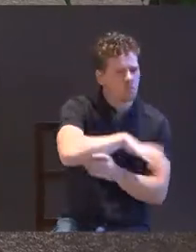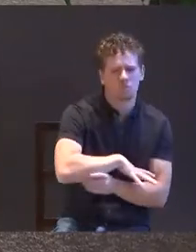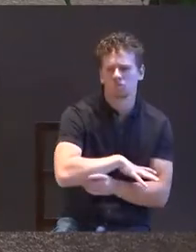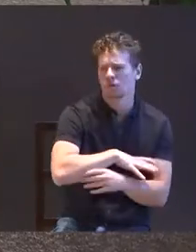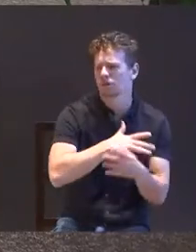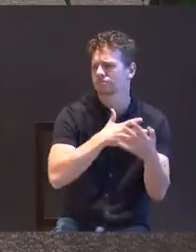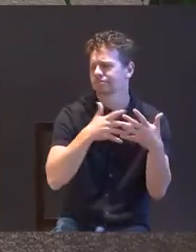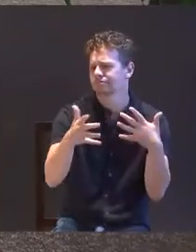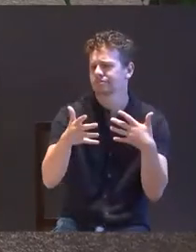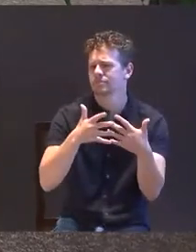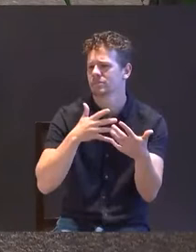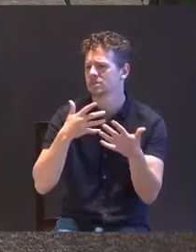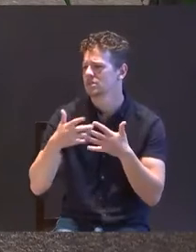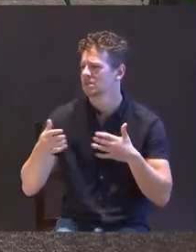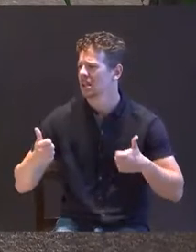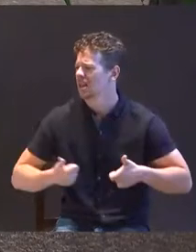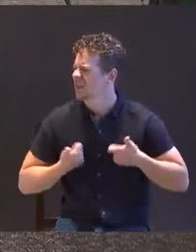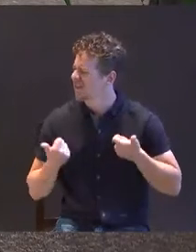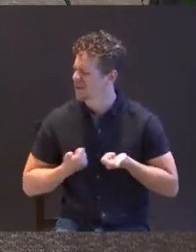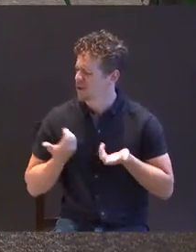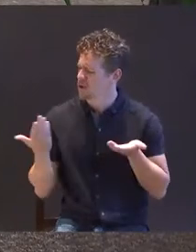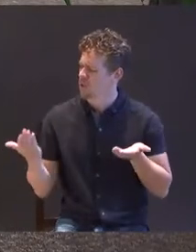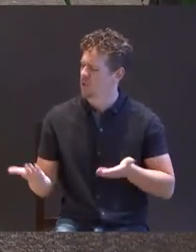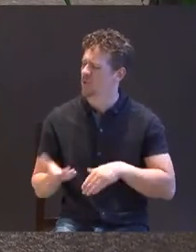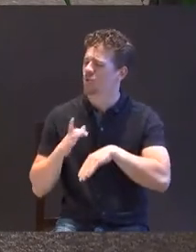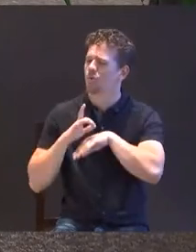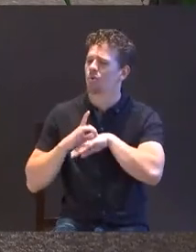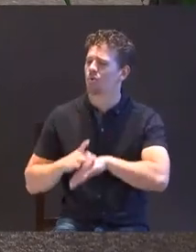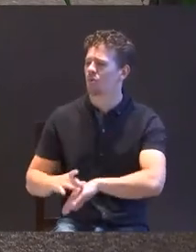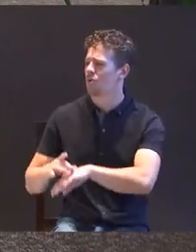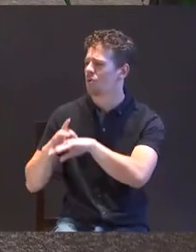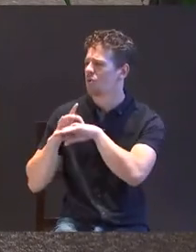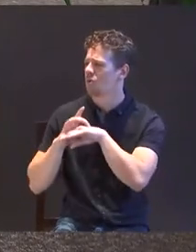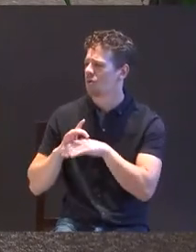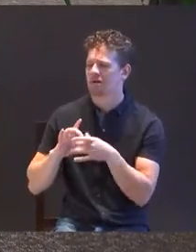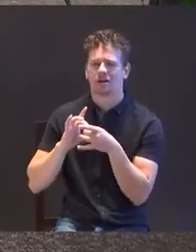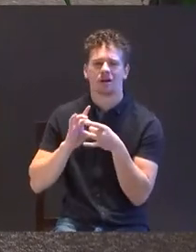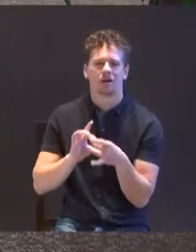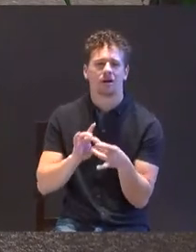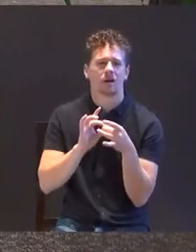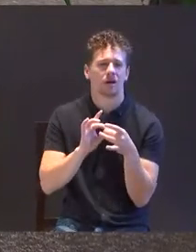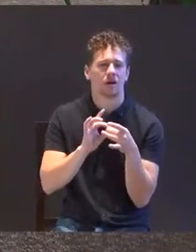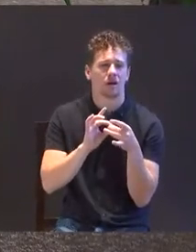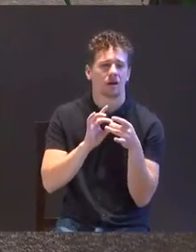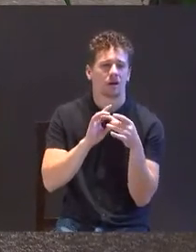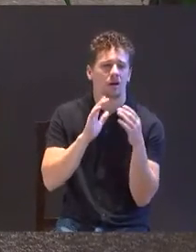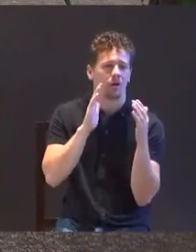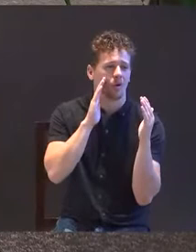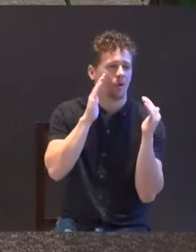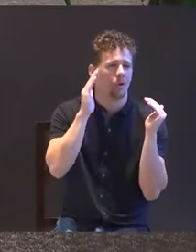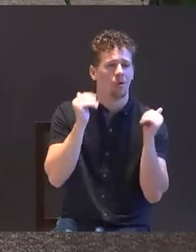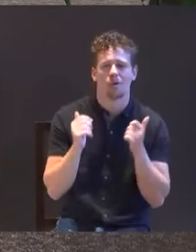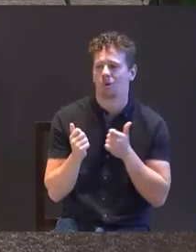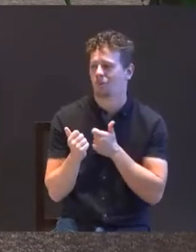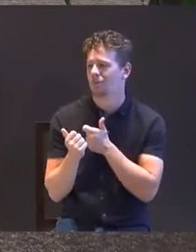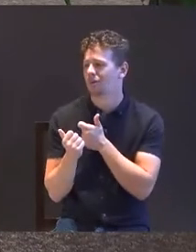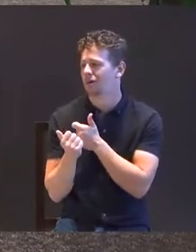on the earth. Ties of hope and love, of sister